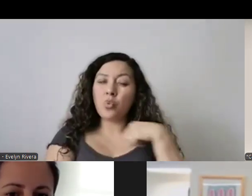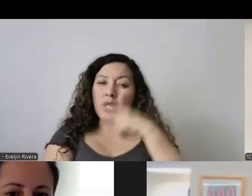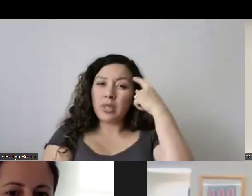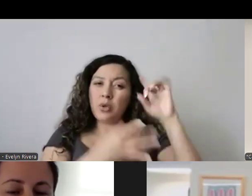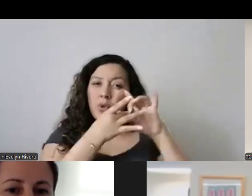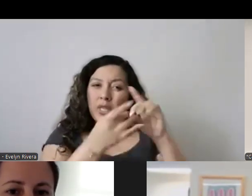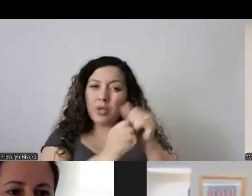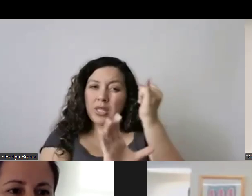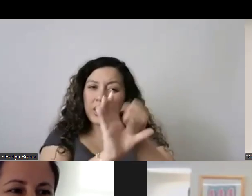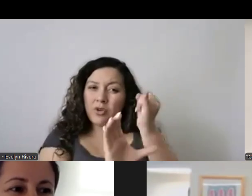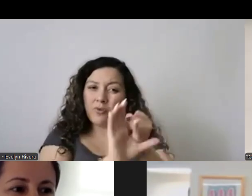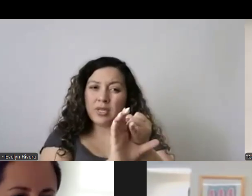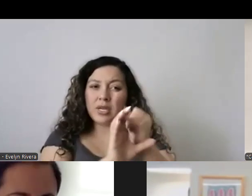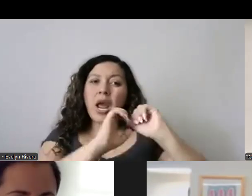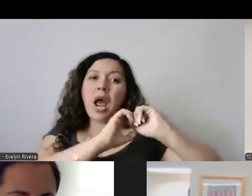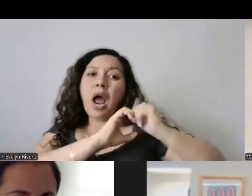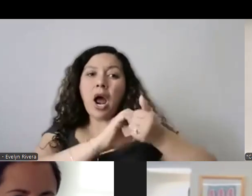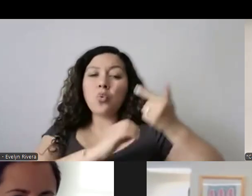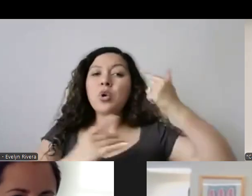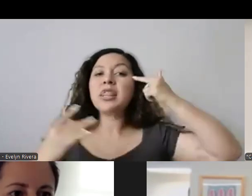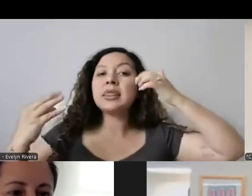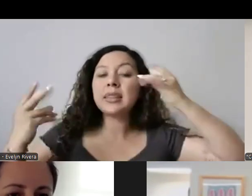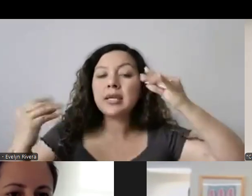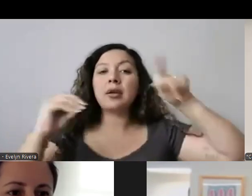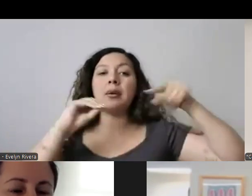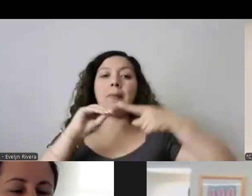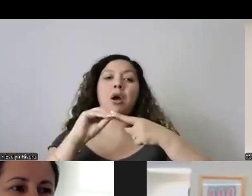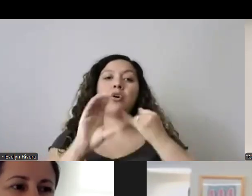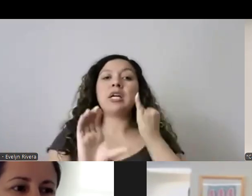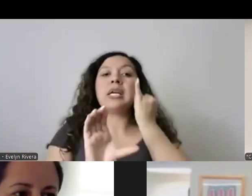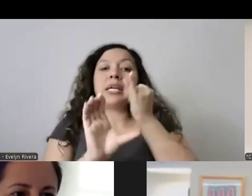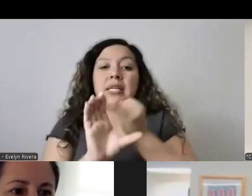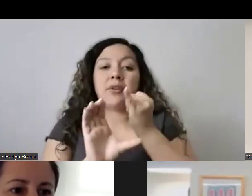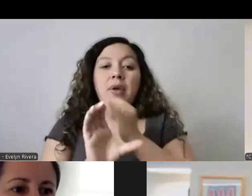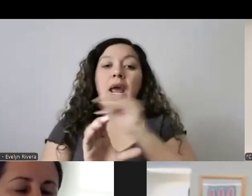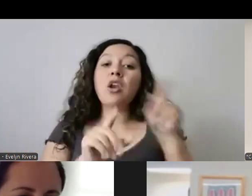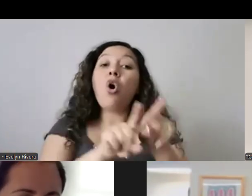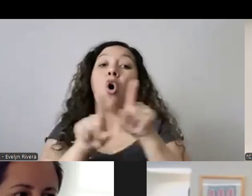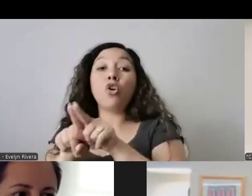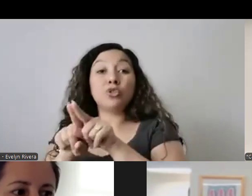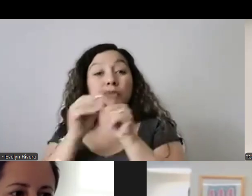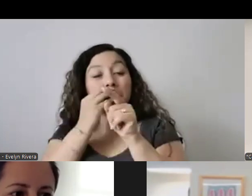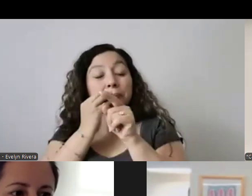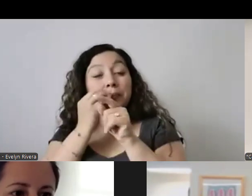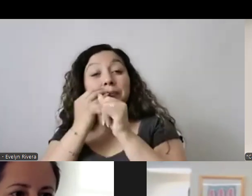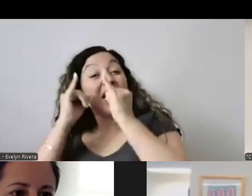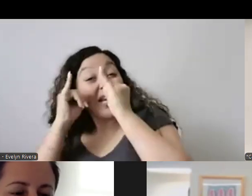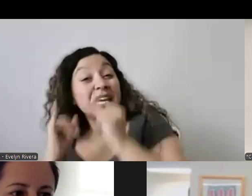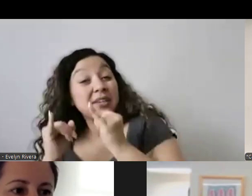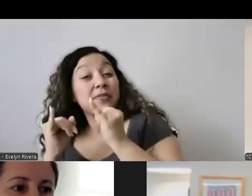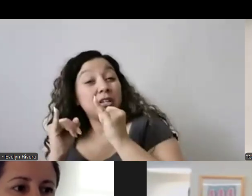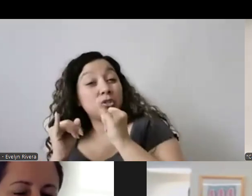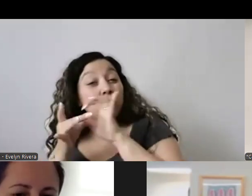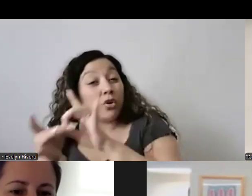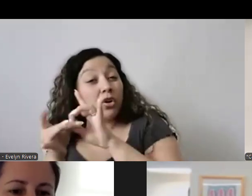that, how do we think about individual level interventions like peer programs versus societal and statewide approaches, right? Because